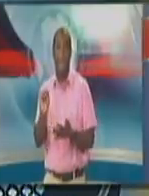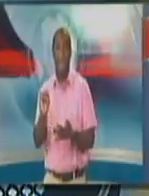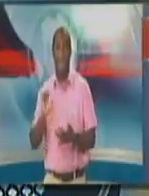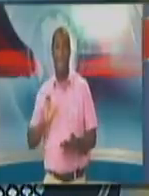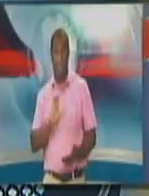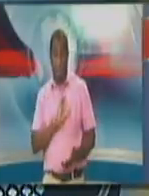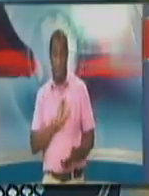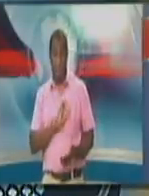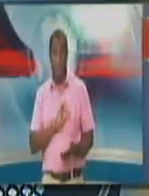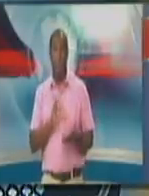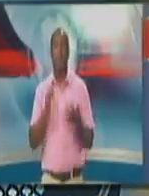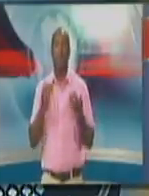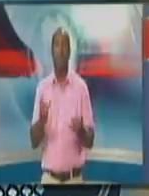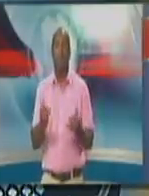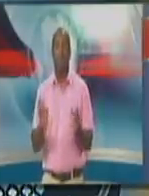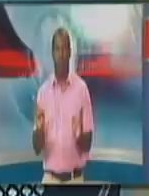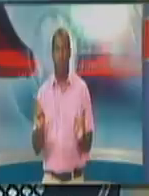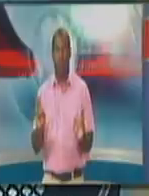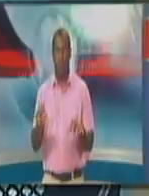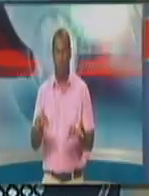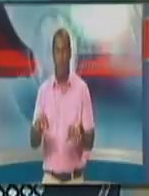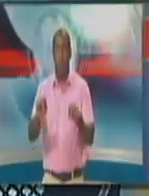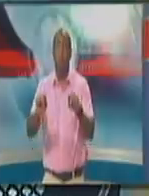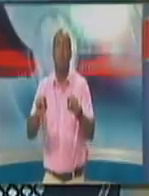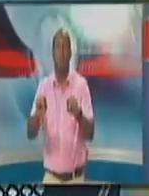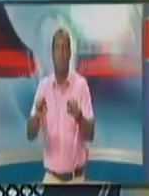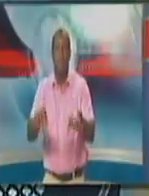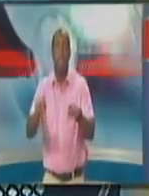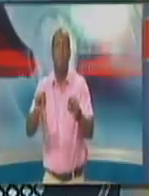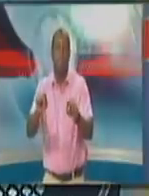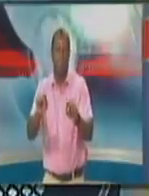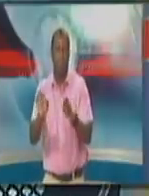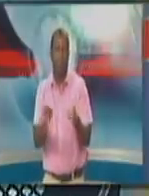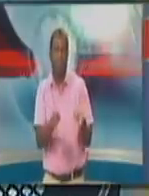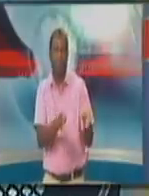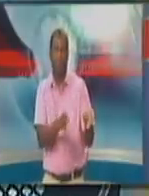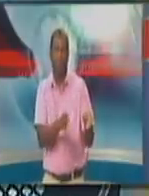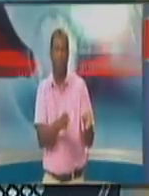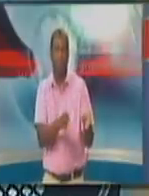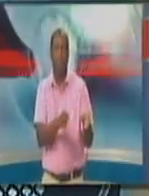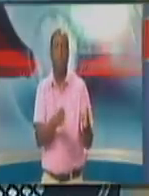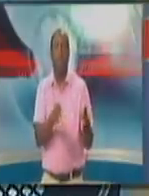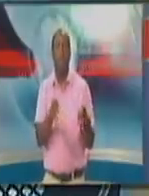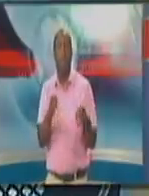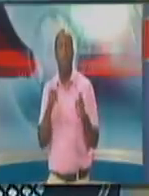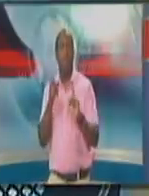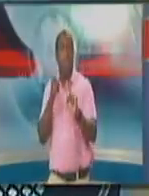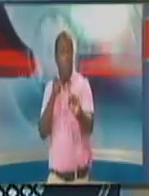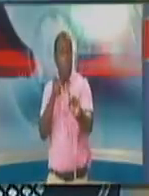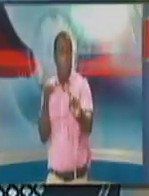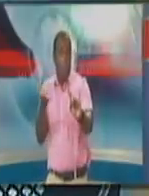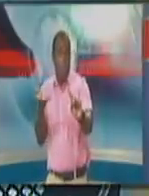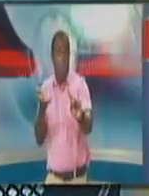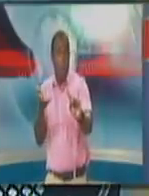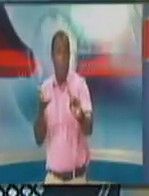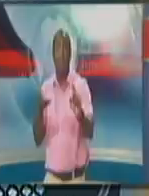implementation of the policy. The focus of that policy is on the decentralization of our mental health services. And I know